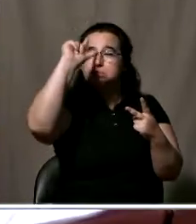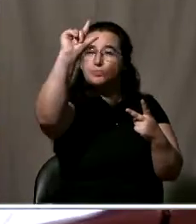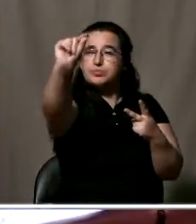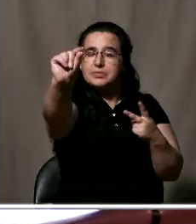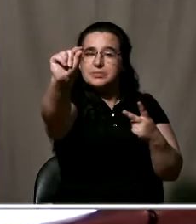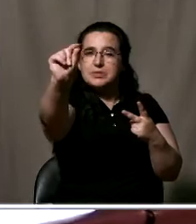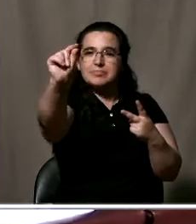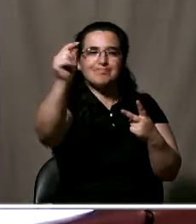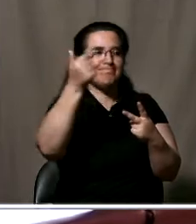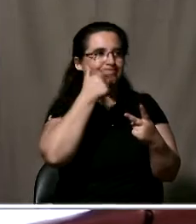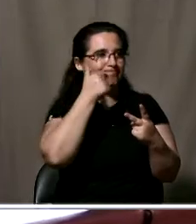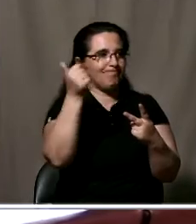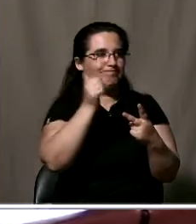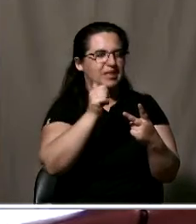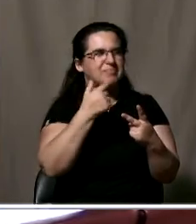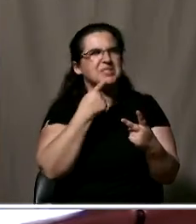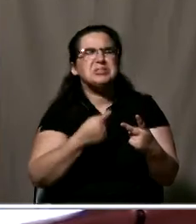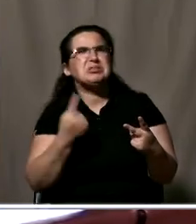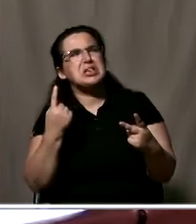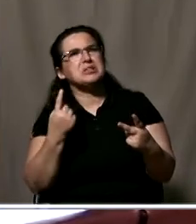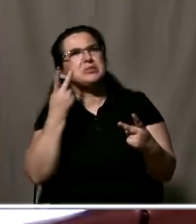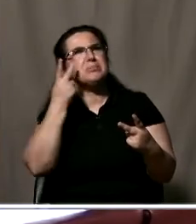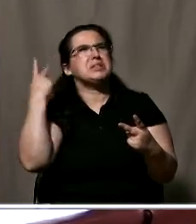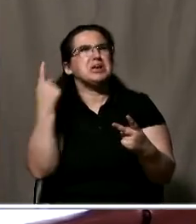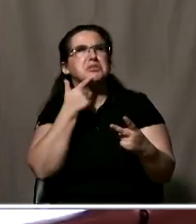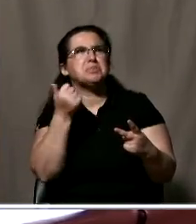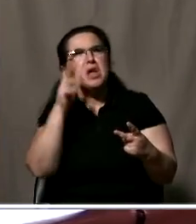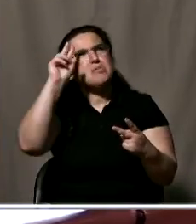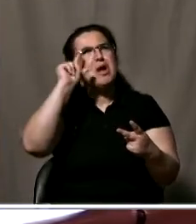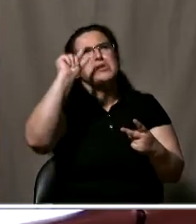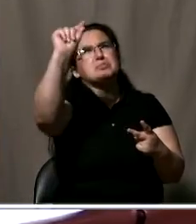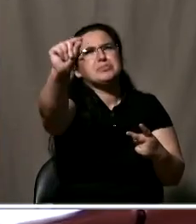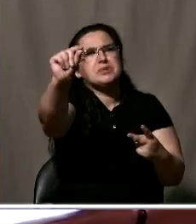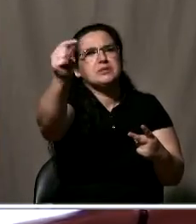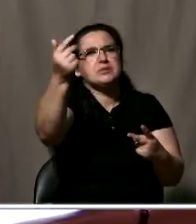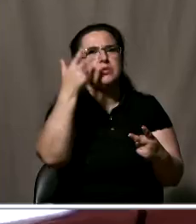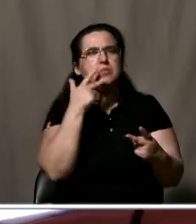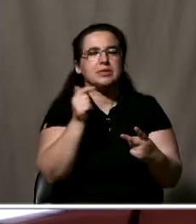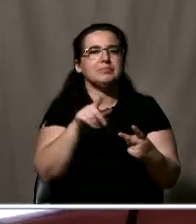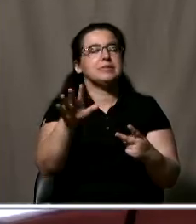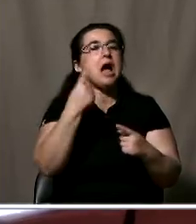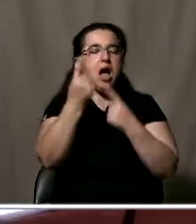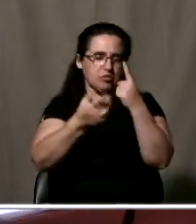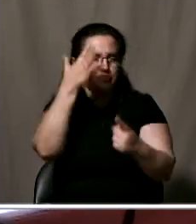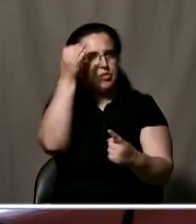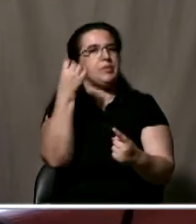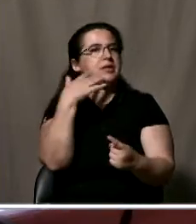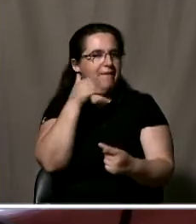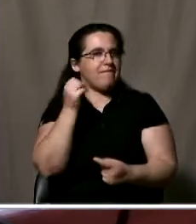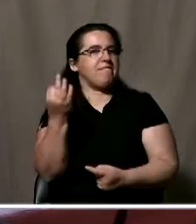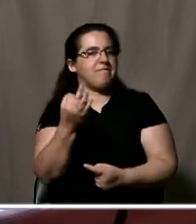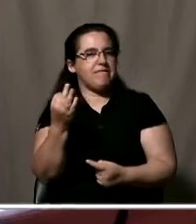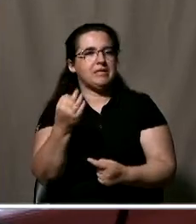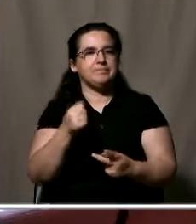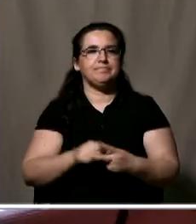strange one for some of you. E isto é um pouco estranho para alguns de vós. But others of you understand. Mas alguns de vocês vão entender. There are some people that